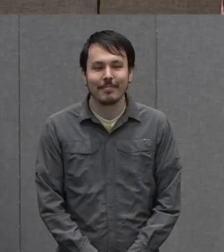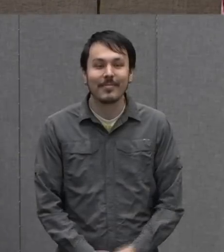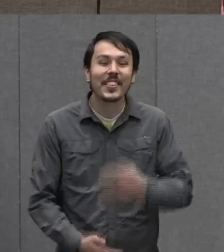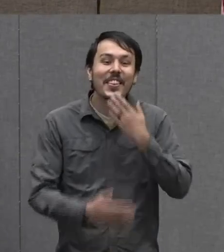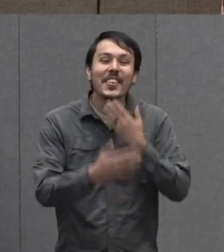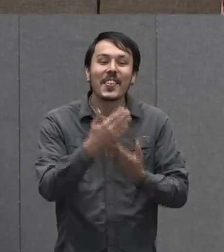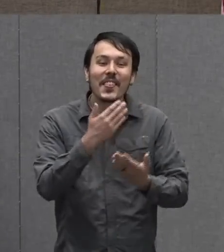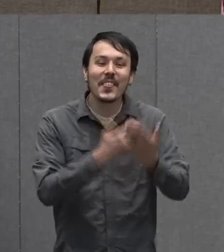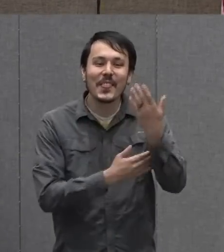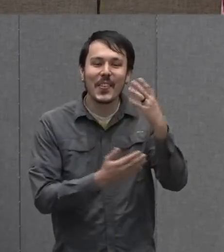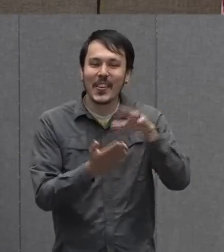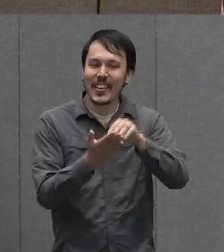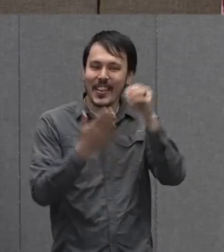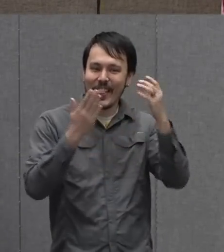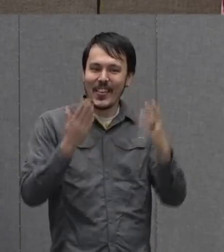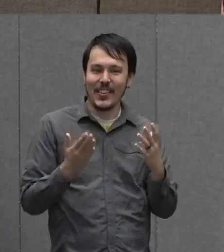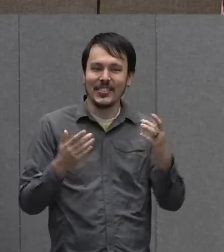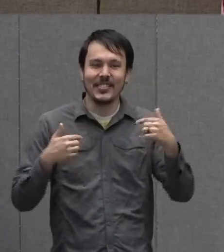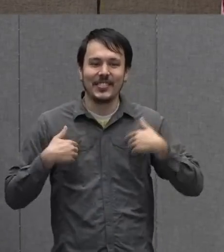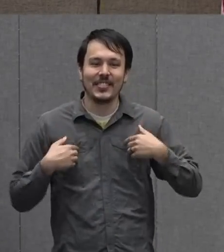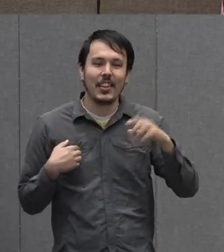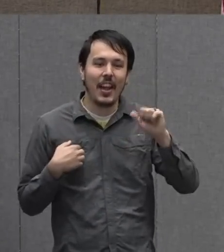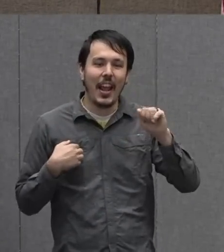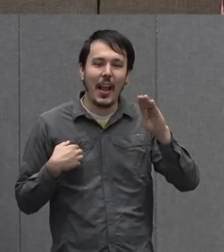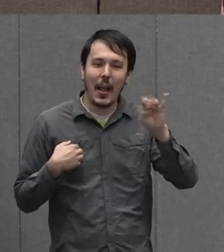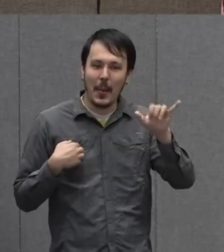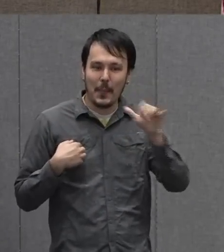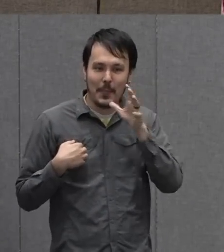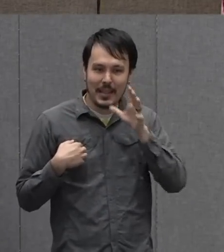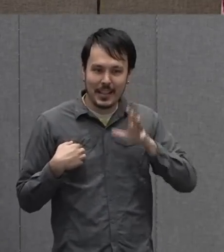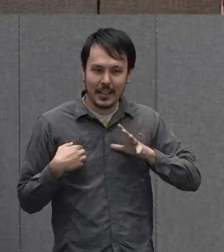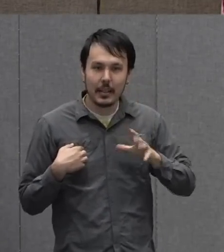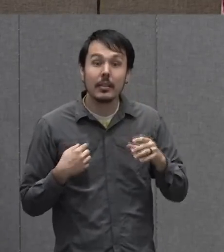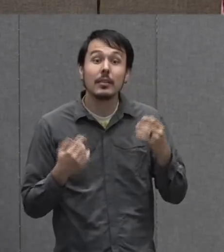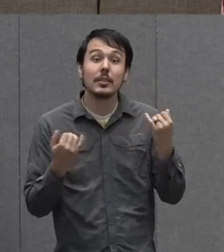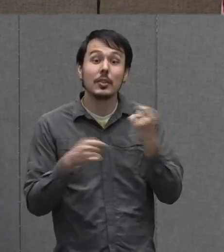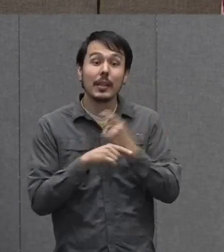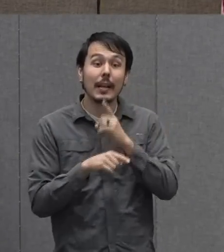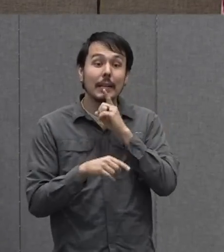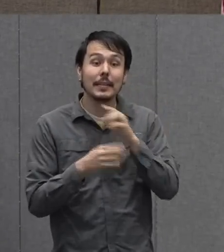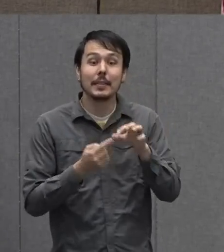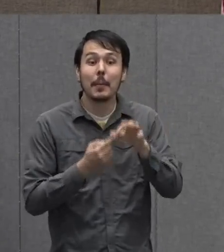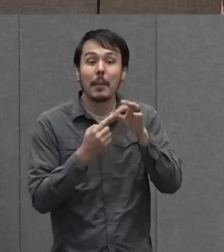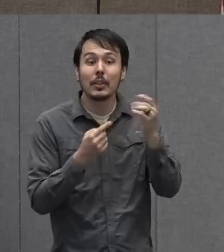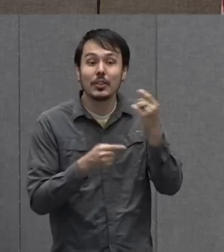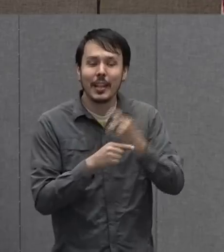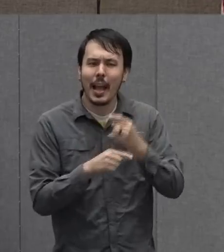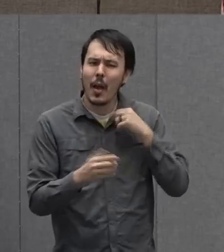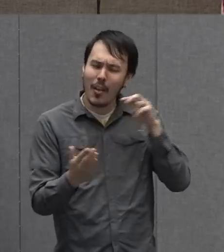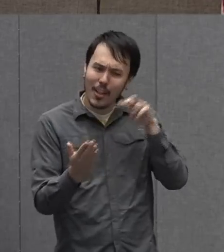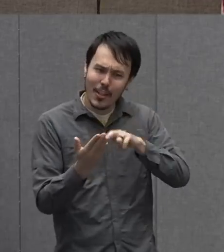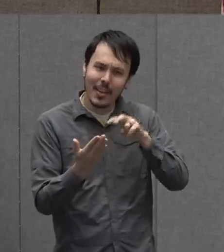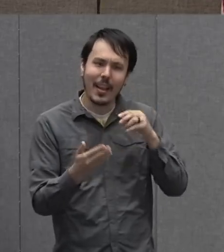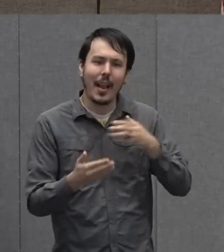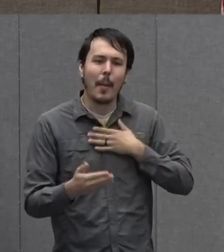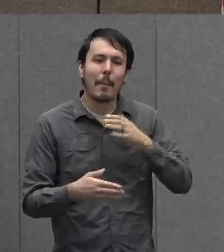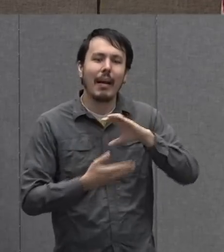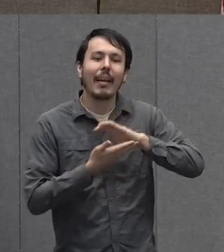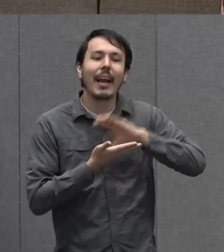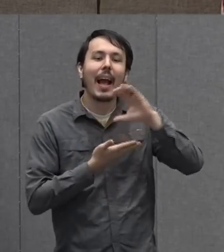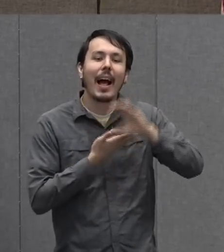Good morning, learners. I'm Miss Abby, and today is a special day. I was looking at my calendar this